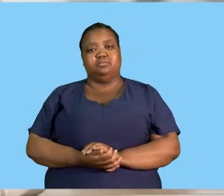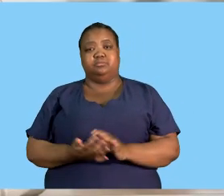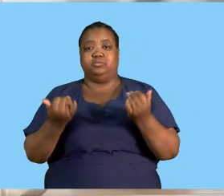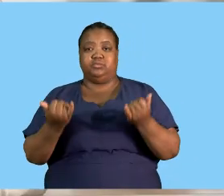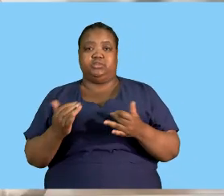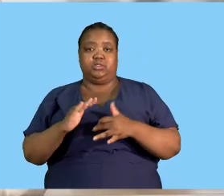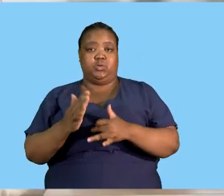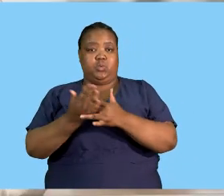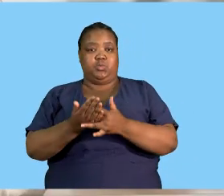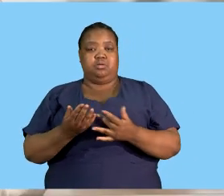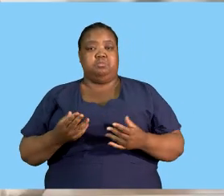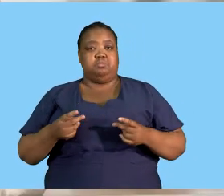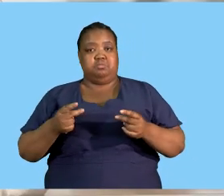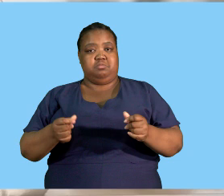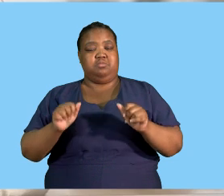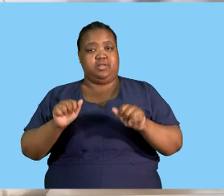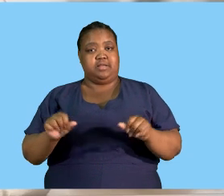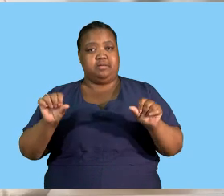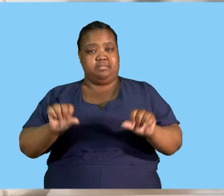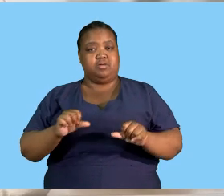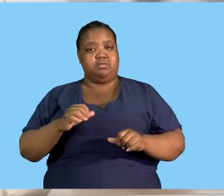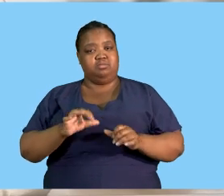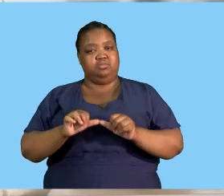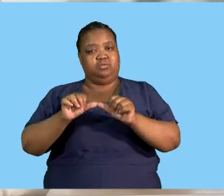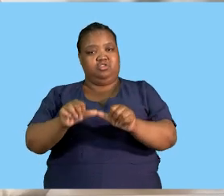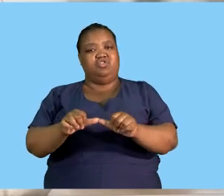So now we're going to go on a quick break, and then when we